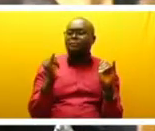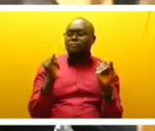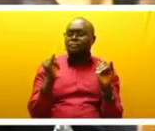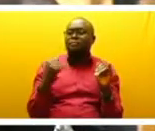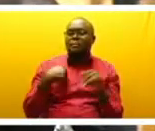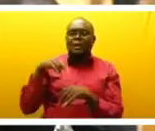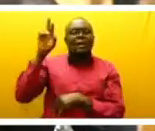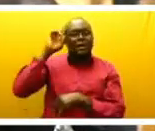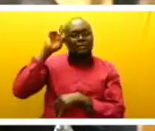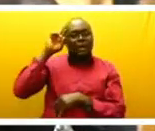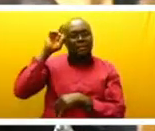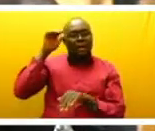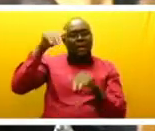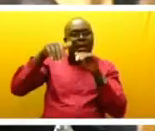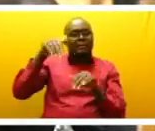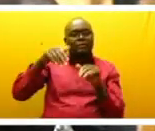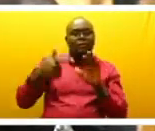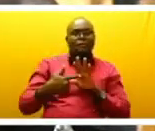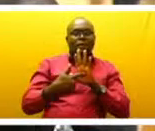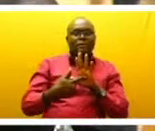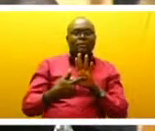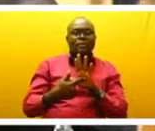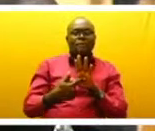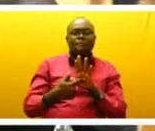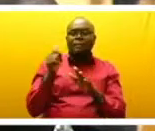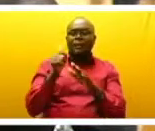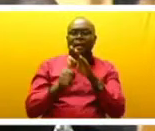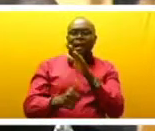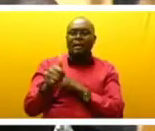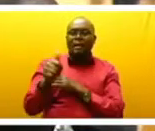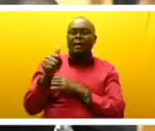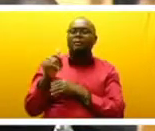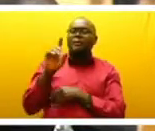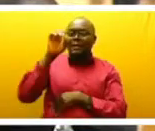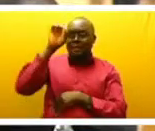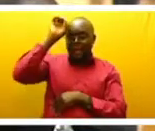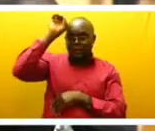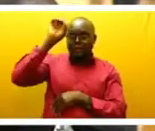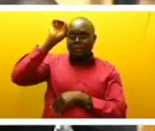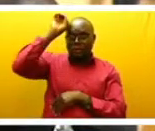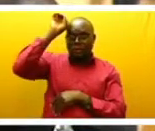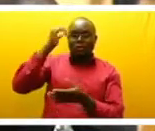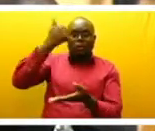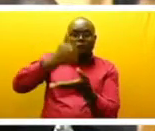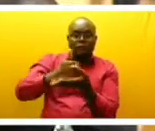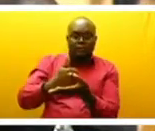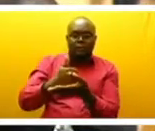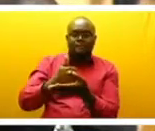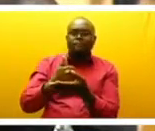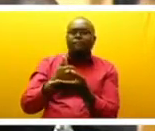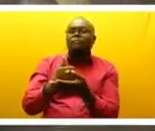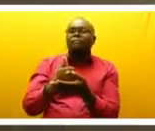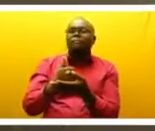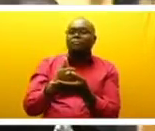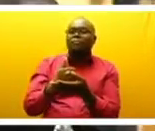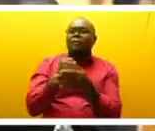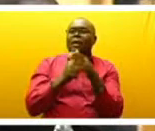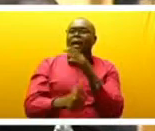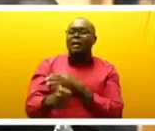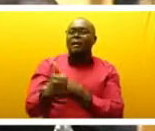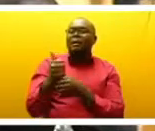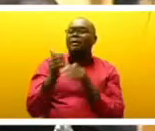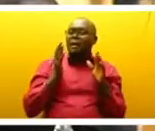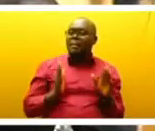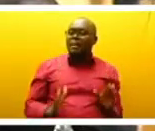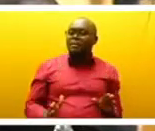recall elections, for example, were under the Attorney General's office and were under the hands of a person